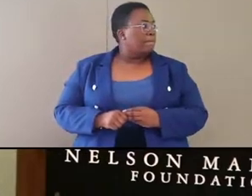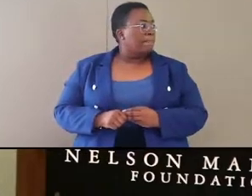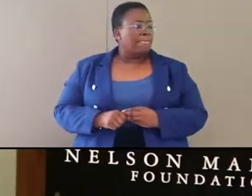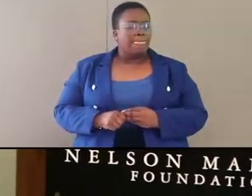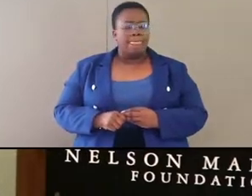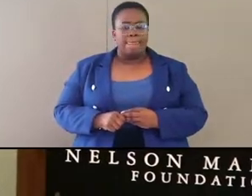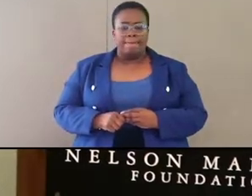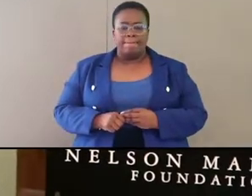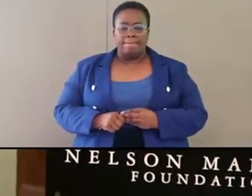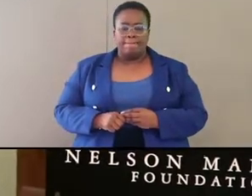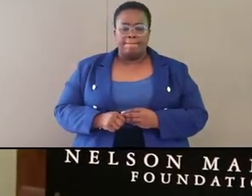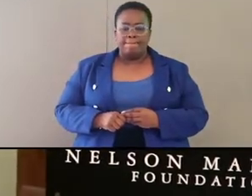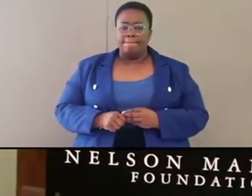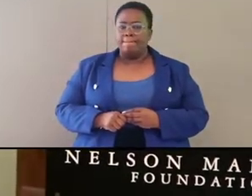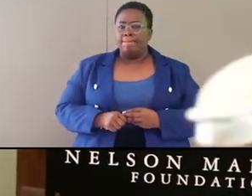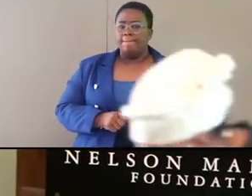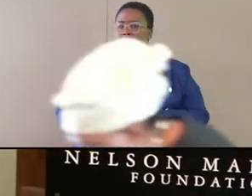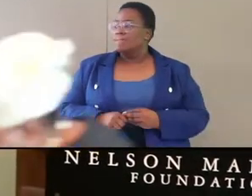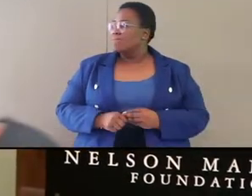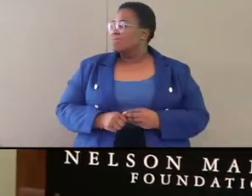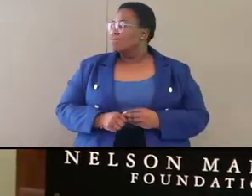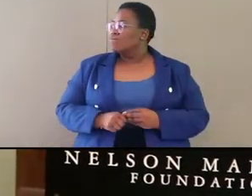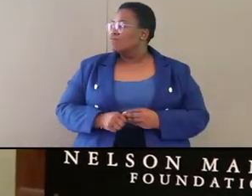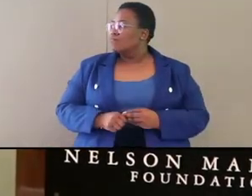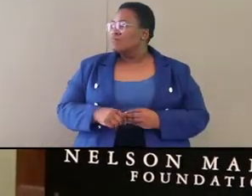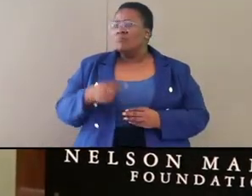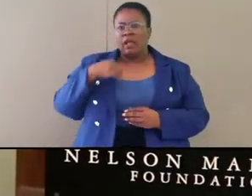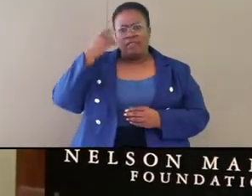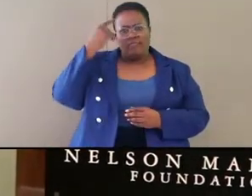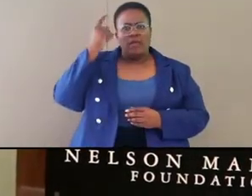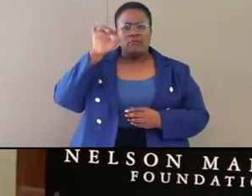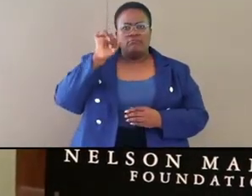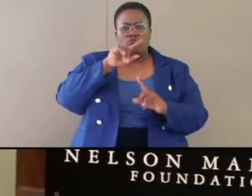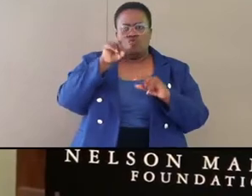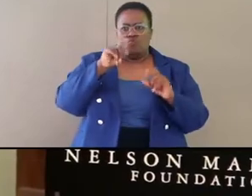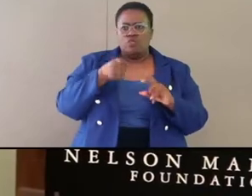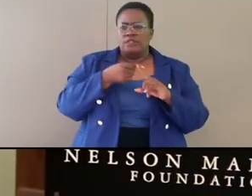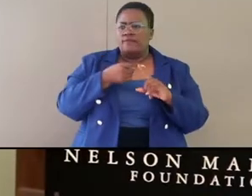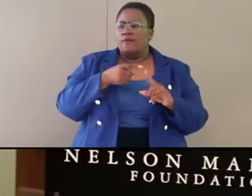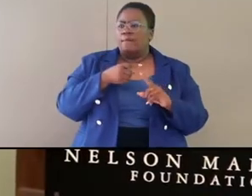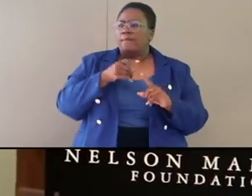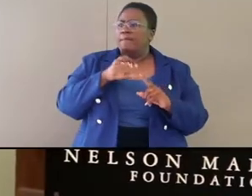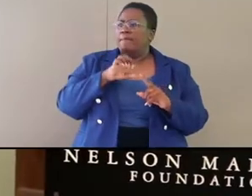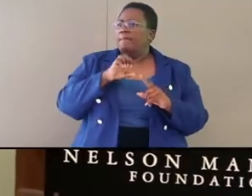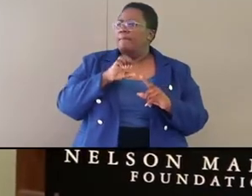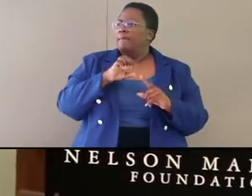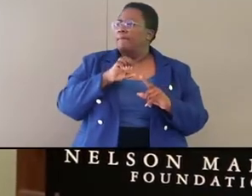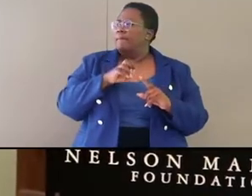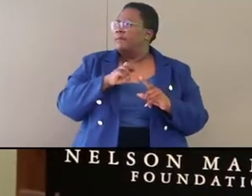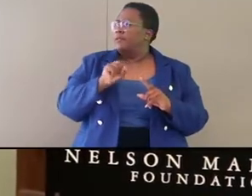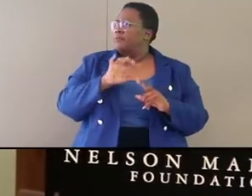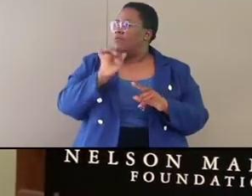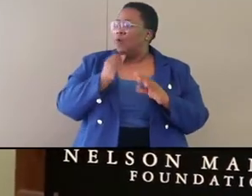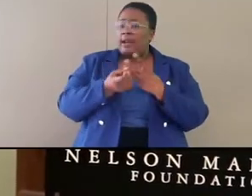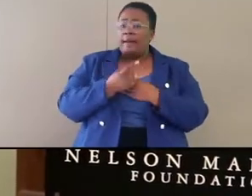Yeah, I think the other question from Issa I think maybe the minister can respond to what happens after this